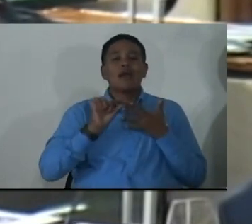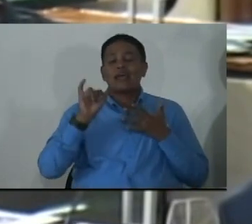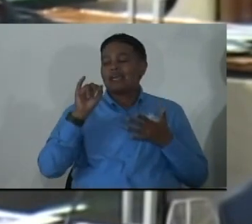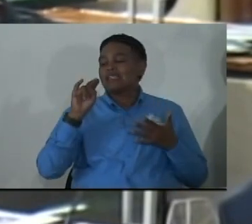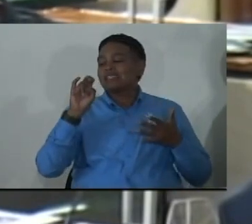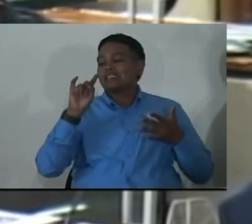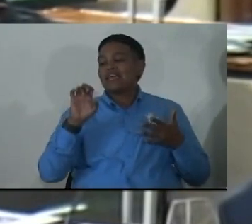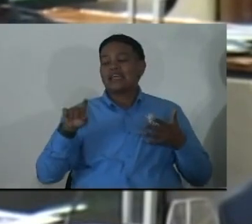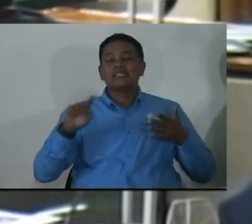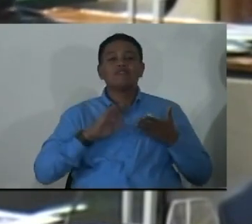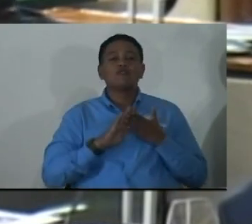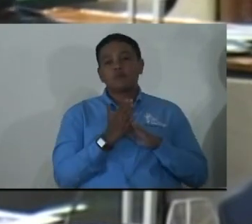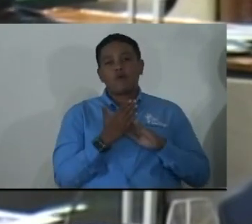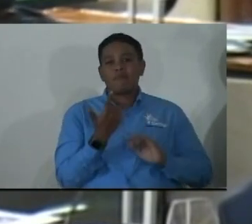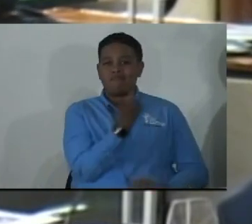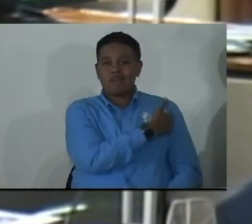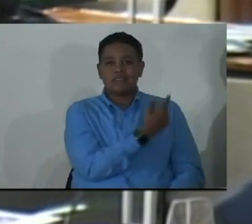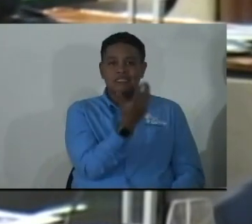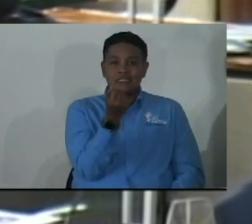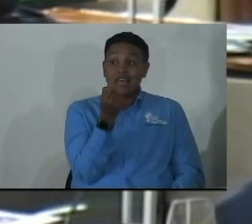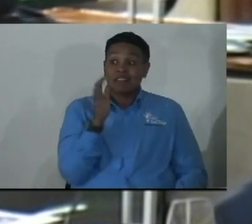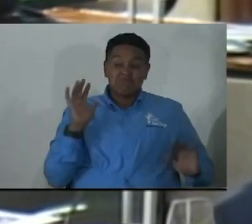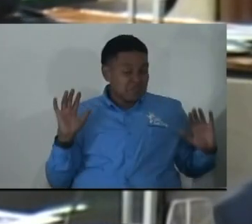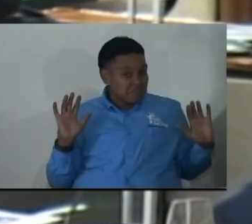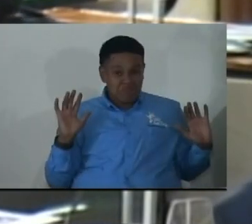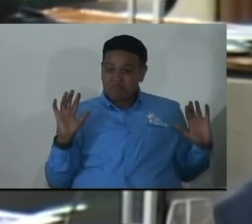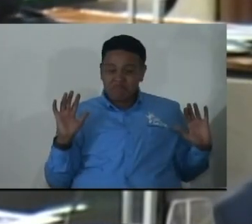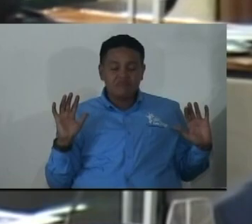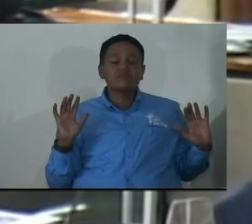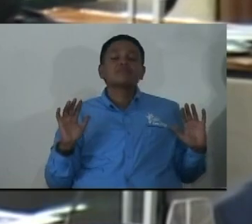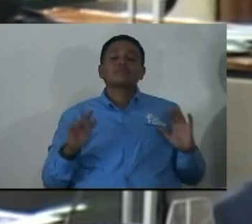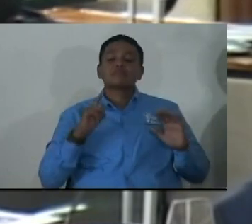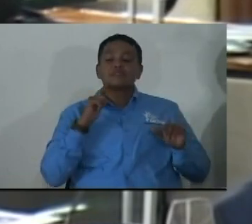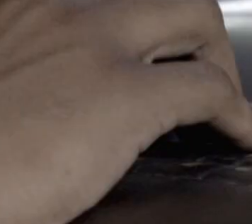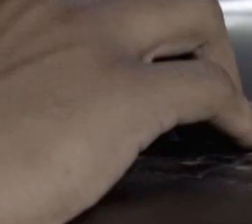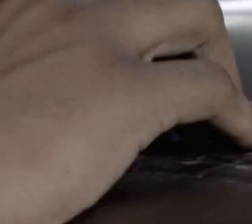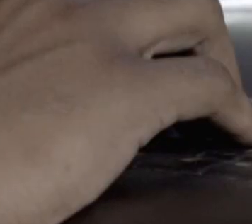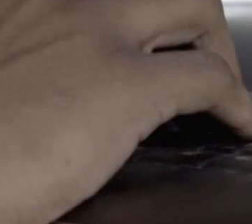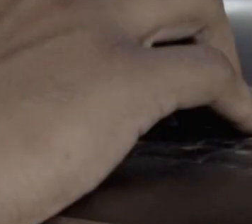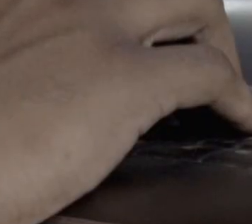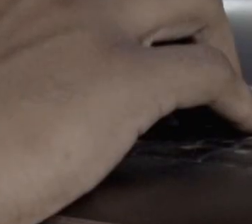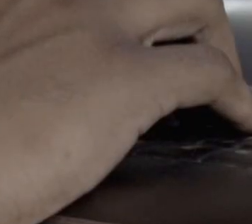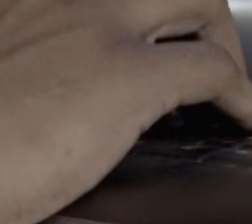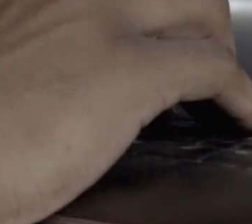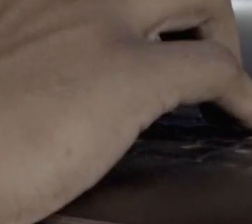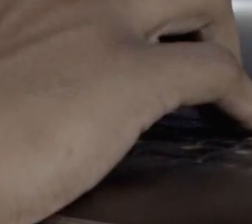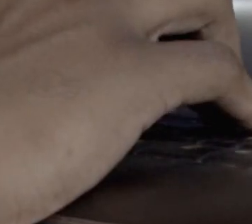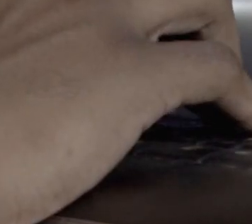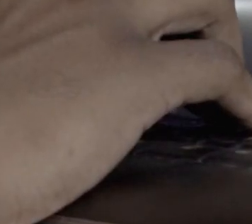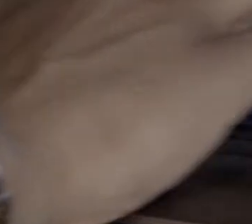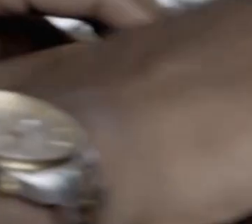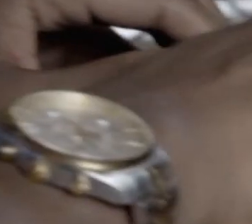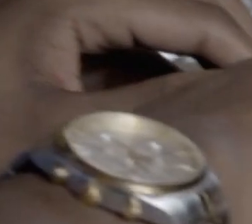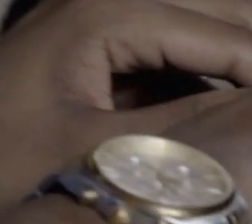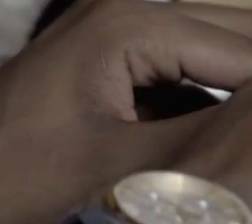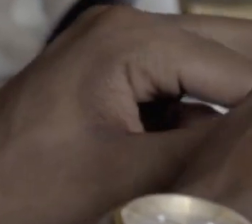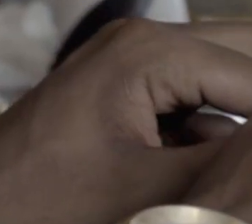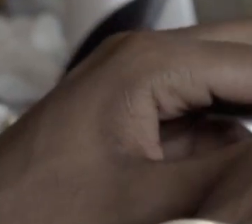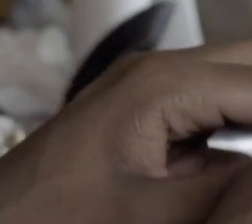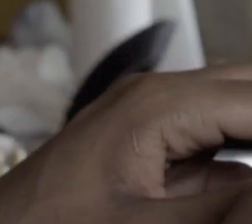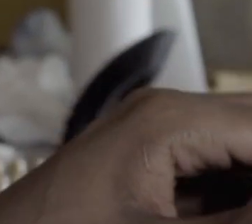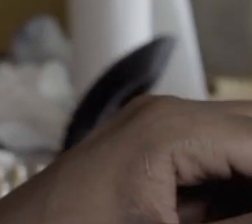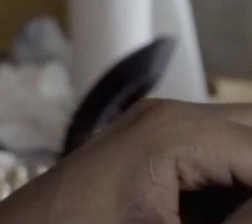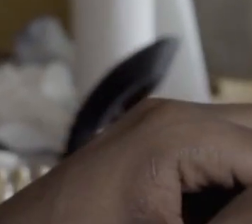to be vaccinated. That is what it is. Start and finish. The incentive can be accessed from a